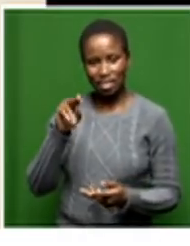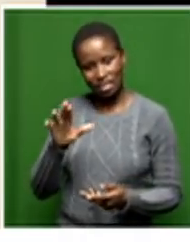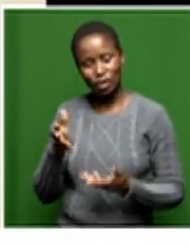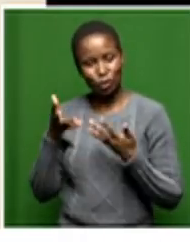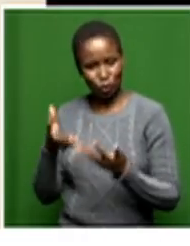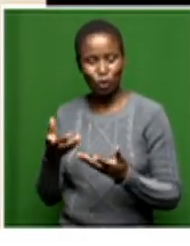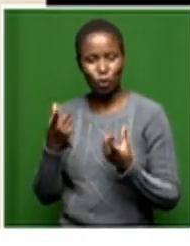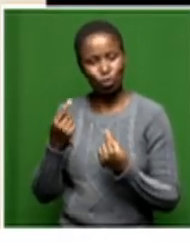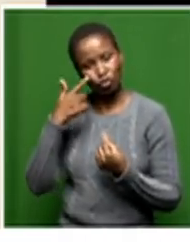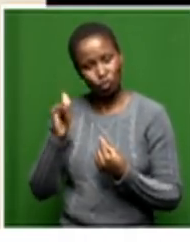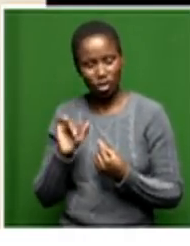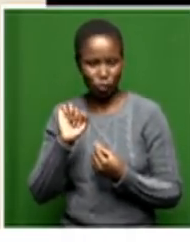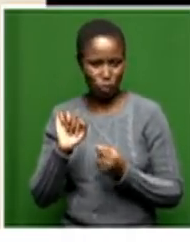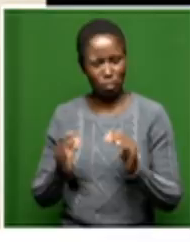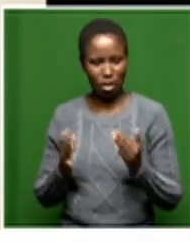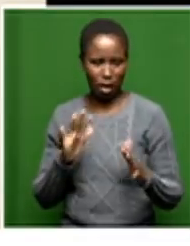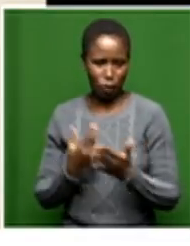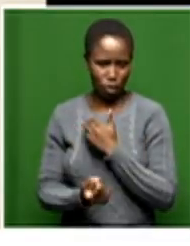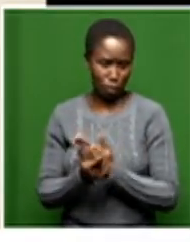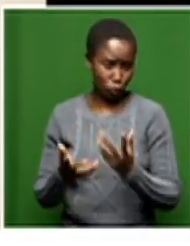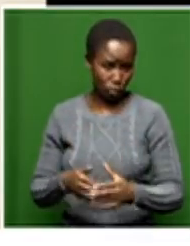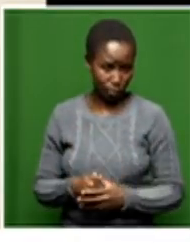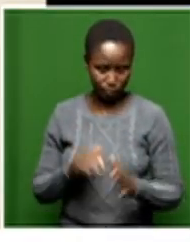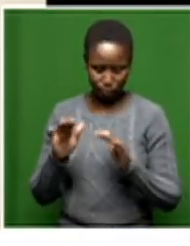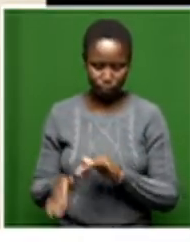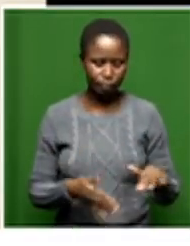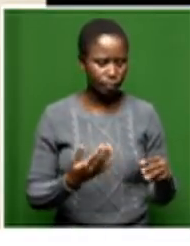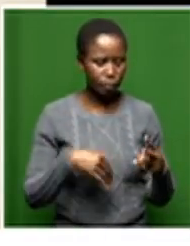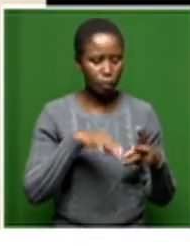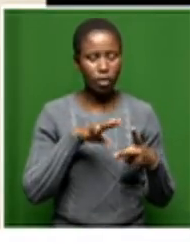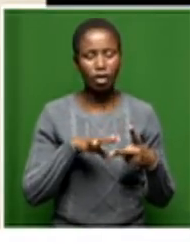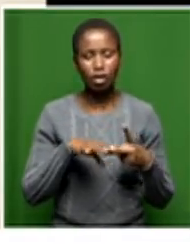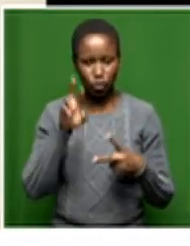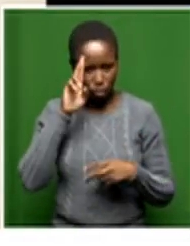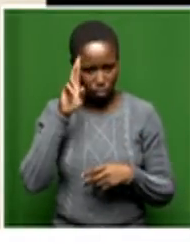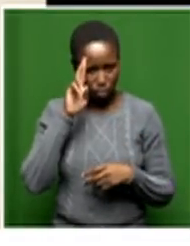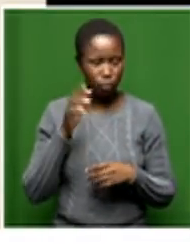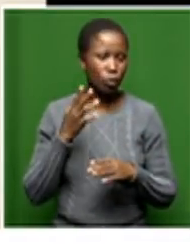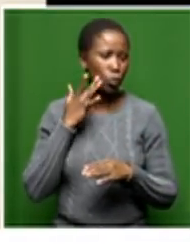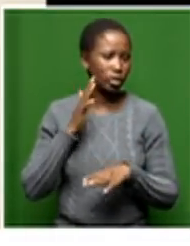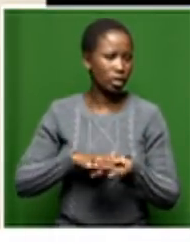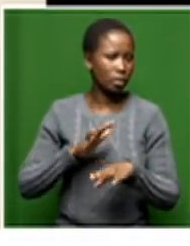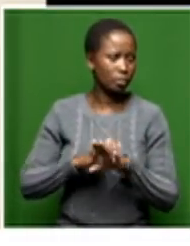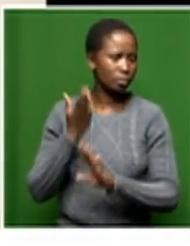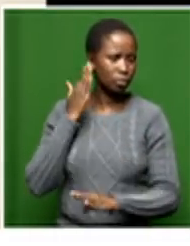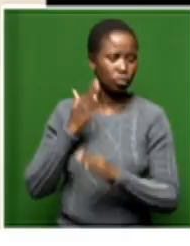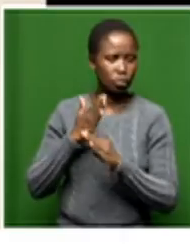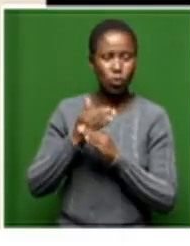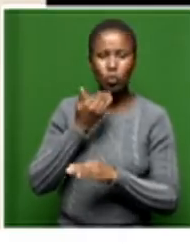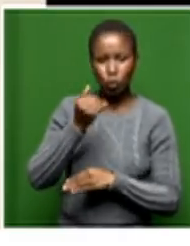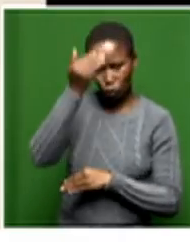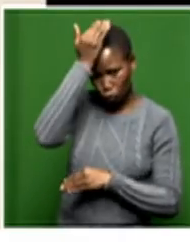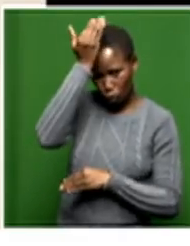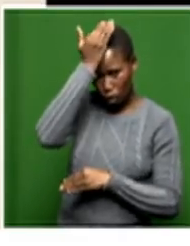and balances on the executive. The other question is, you'll recall, especially during the Zuma years, 2014 to